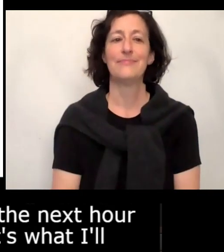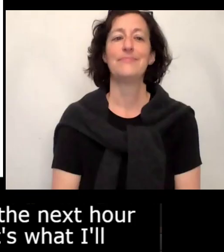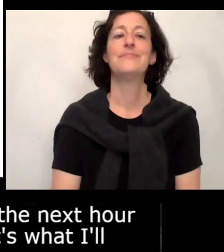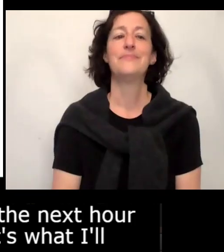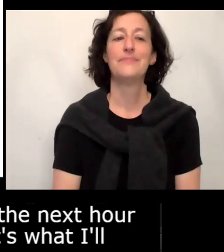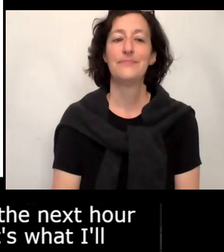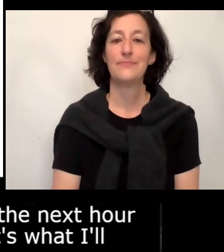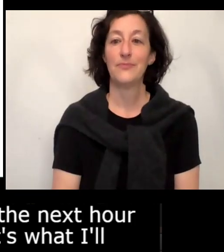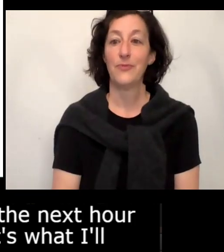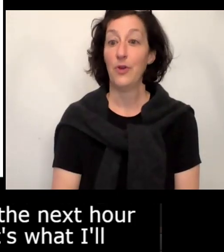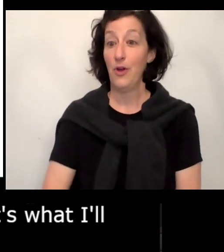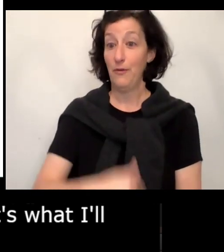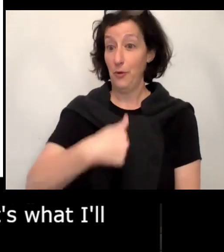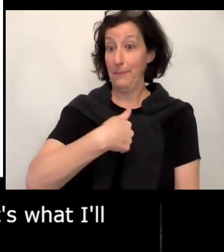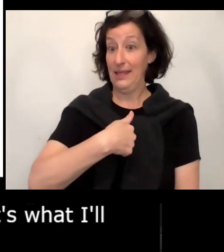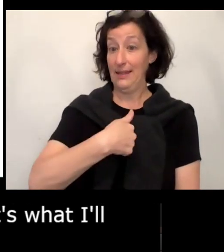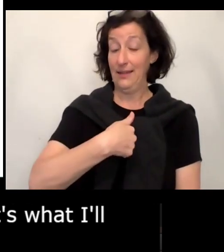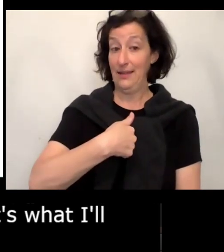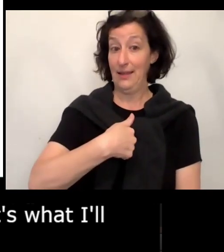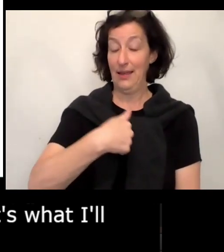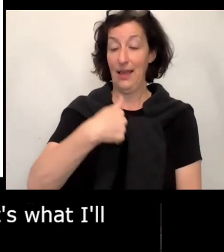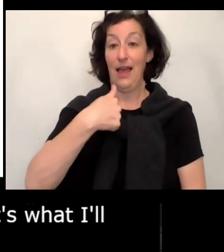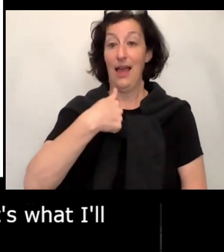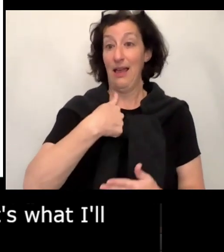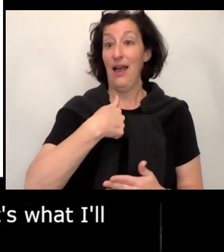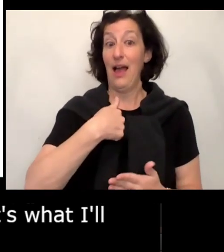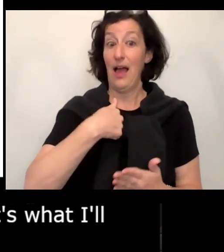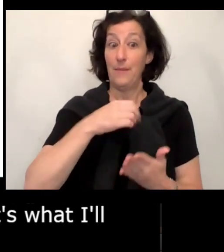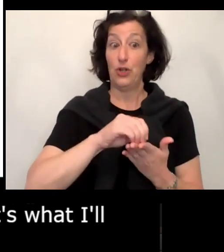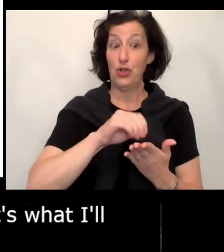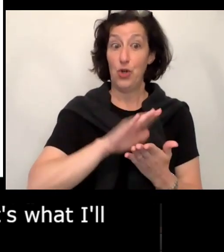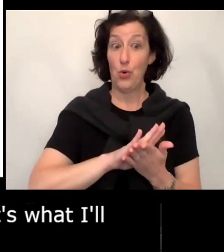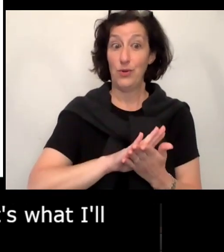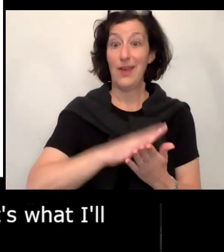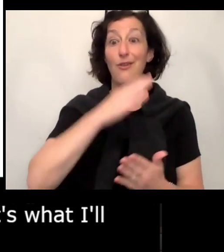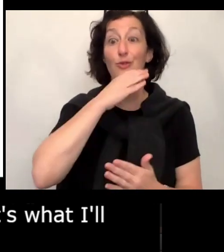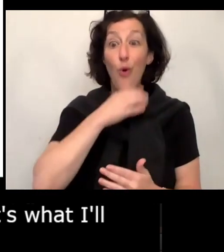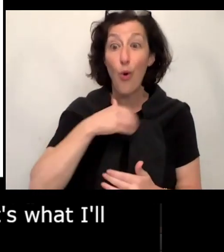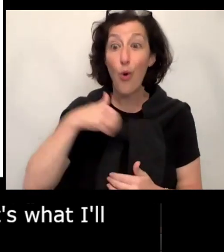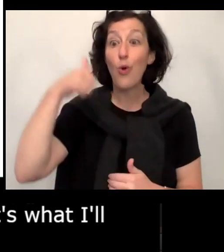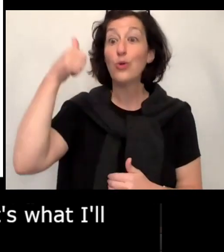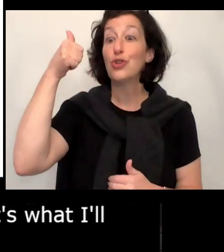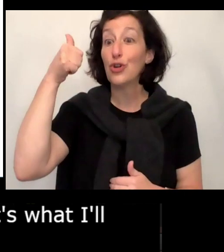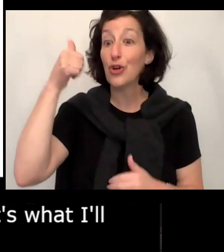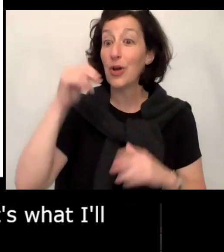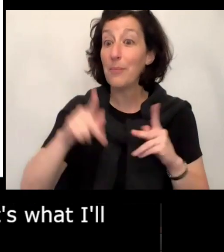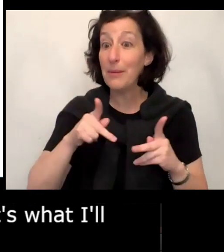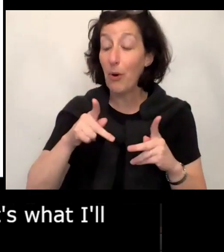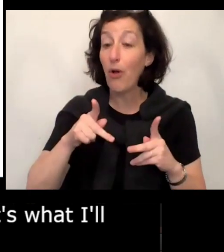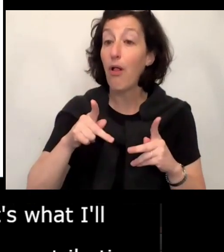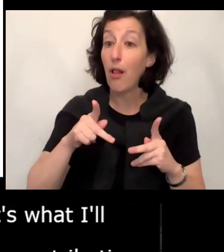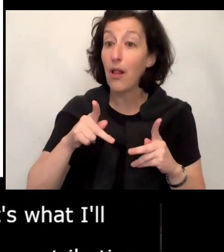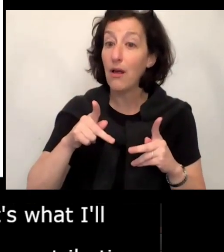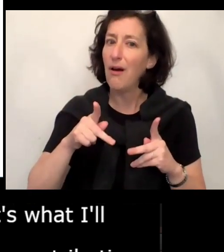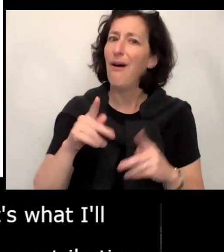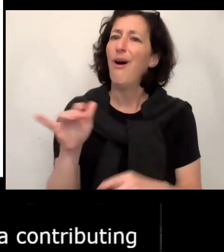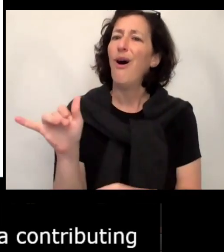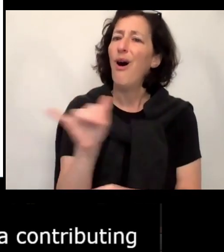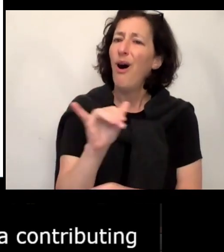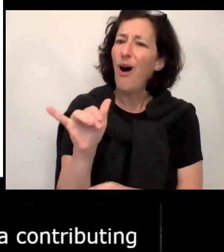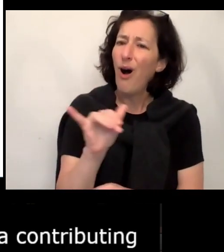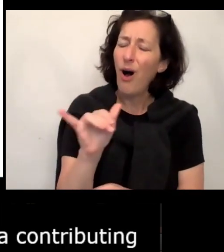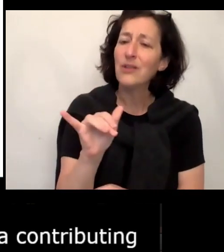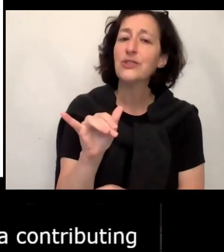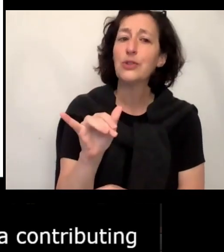For myself, I will note that an aging population is a contributing factor to those who